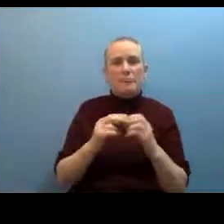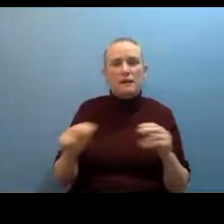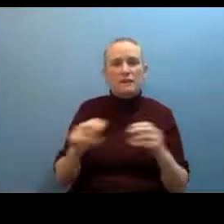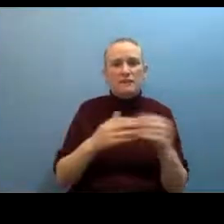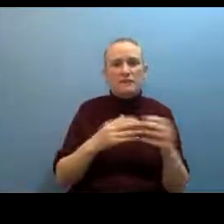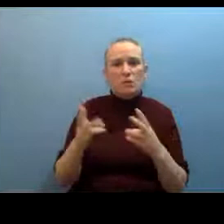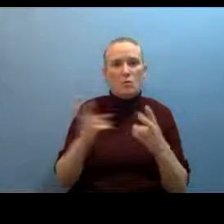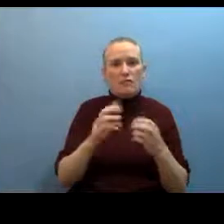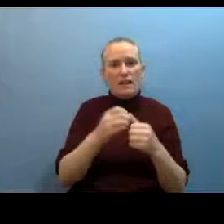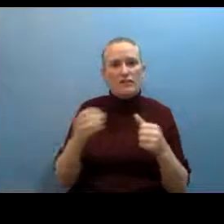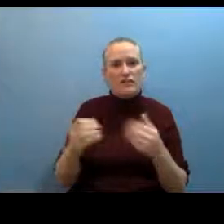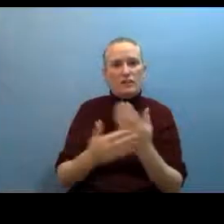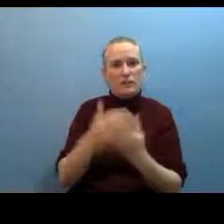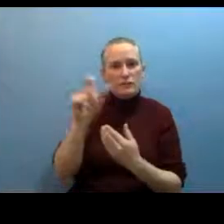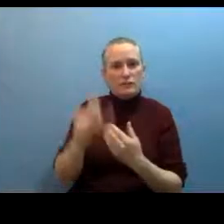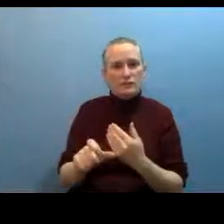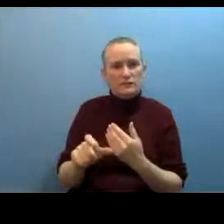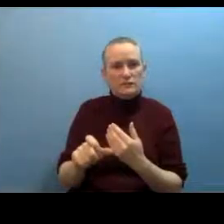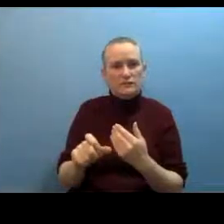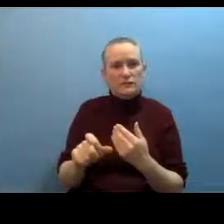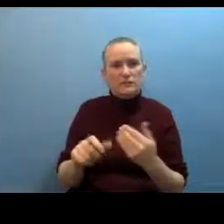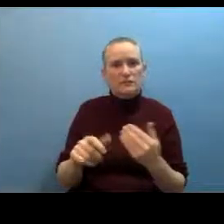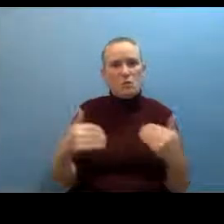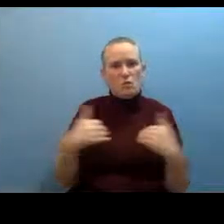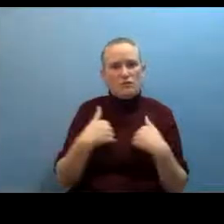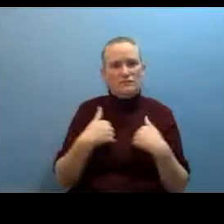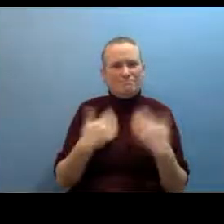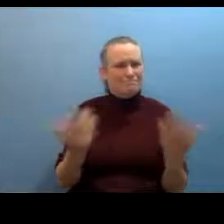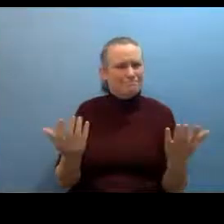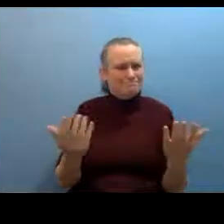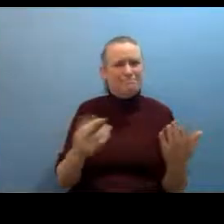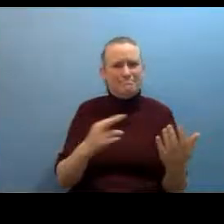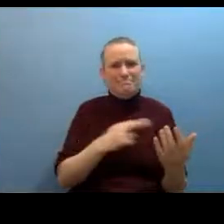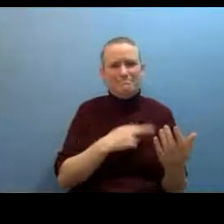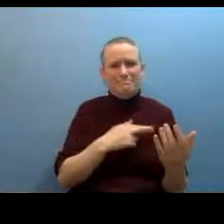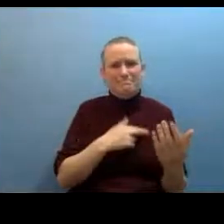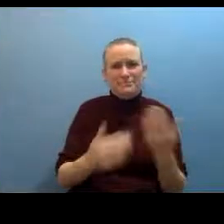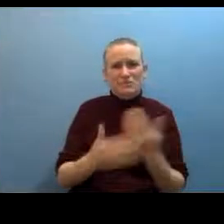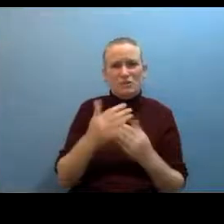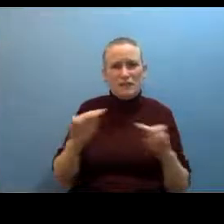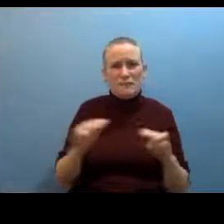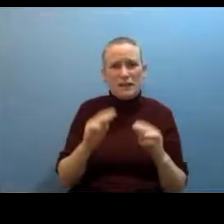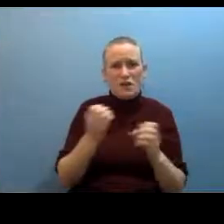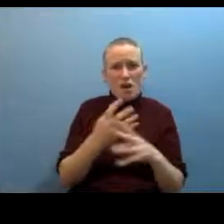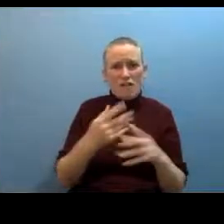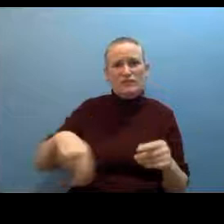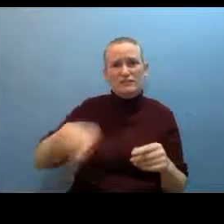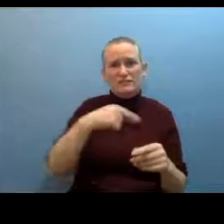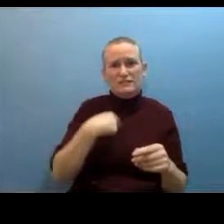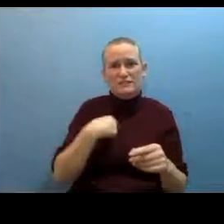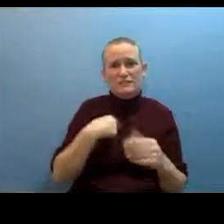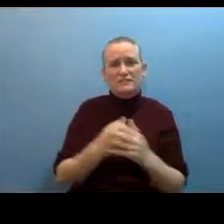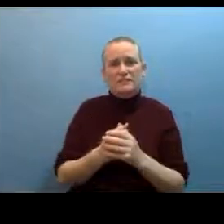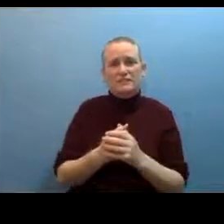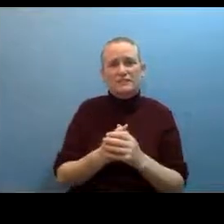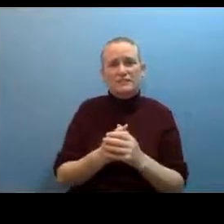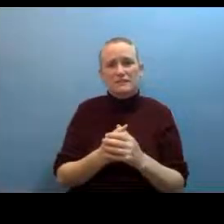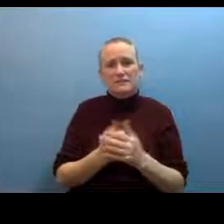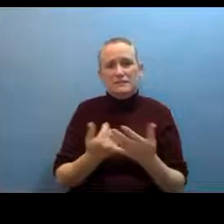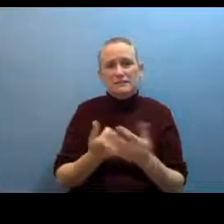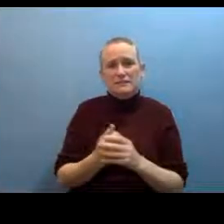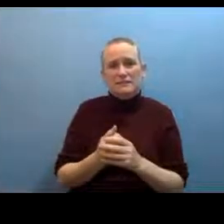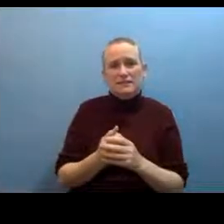person, and worries are very real for young people and for all of us. So it's not a tool to be able to dismiss a